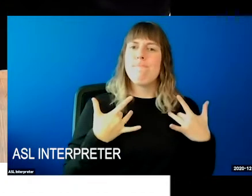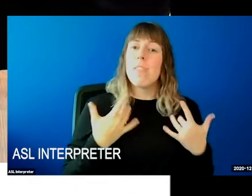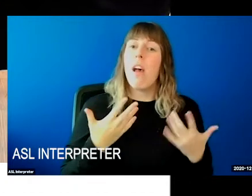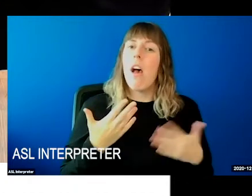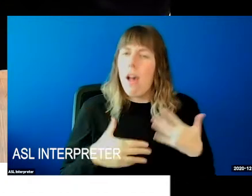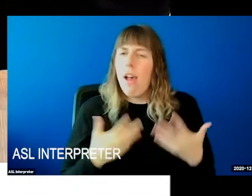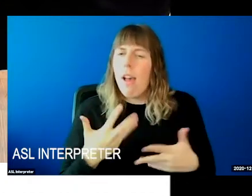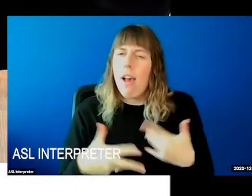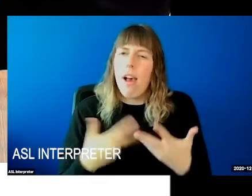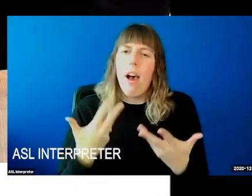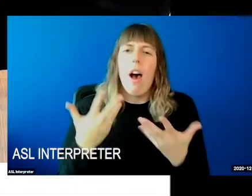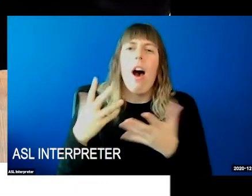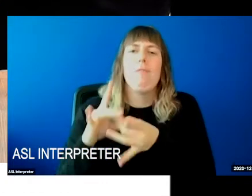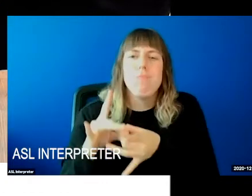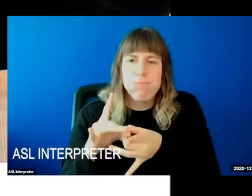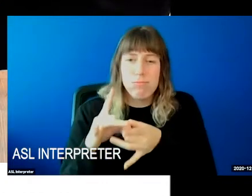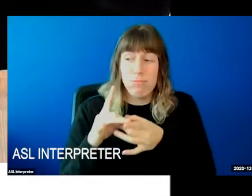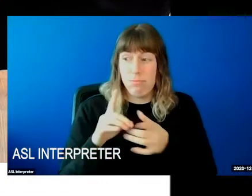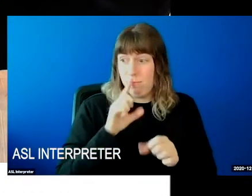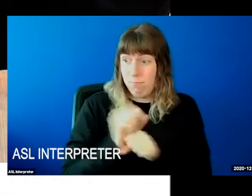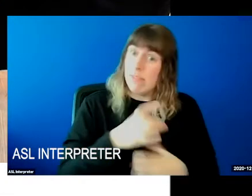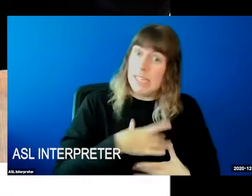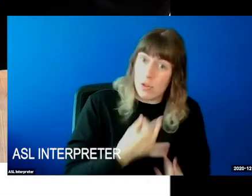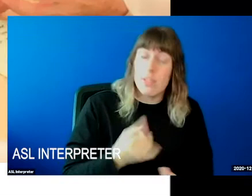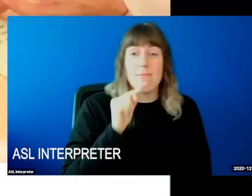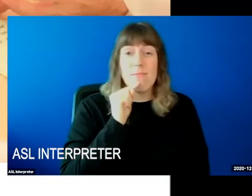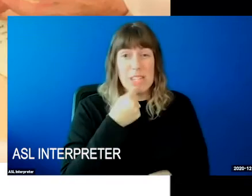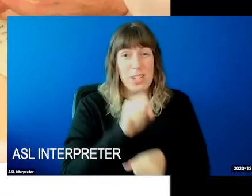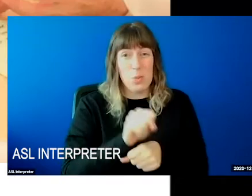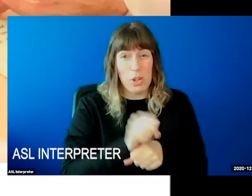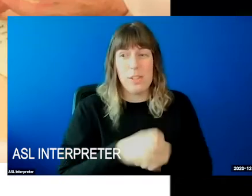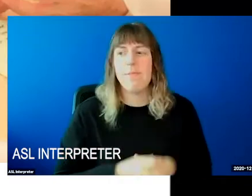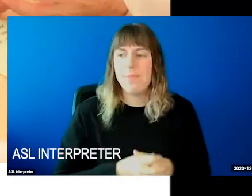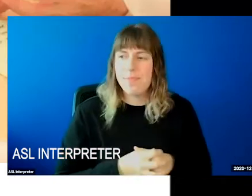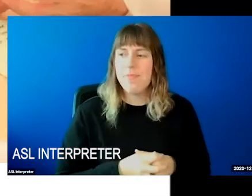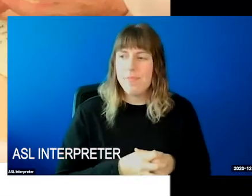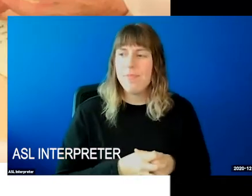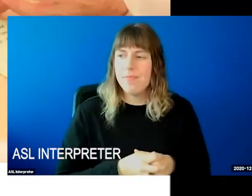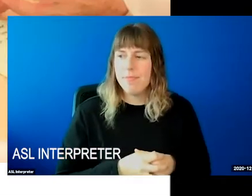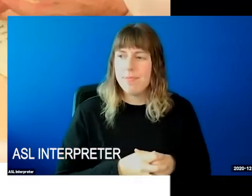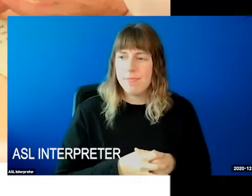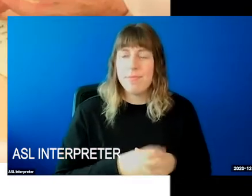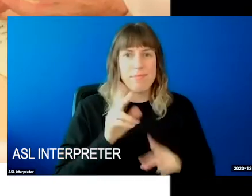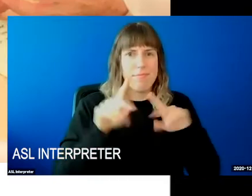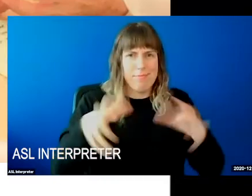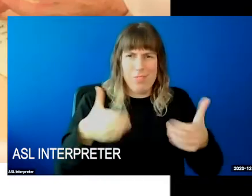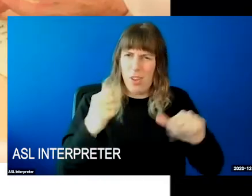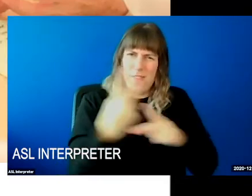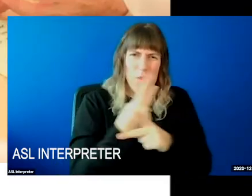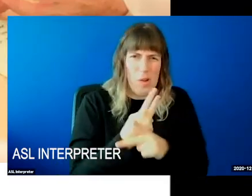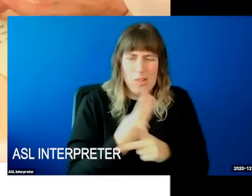this interesting but serious and difficult work together, really trying to figure out, in this